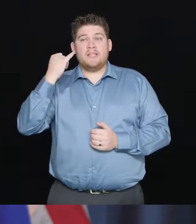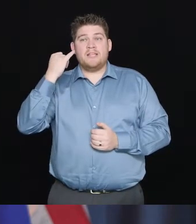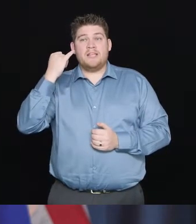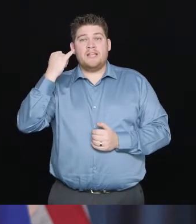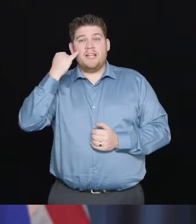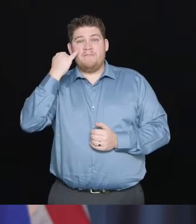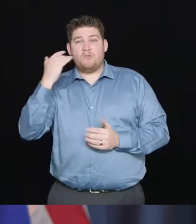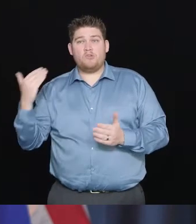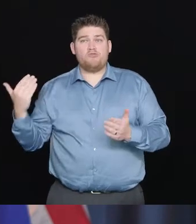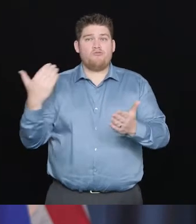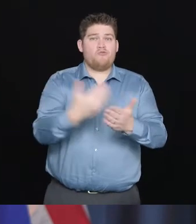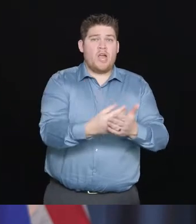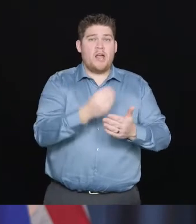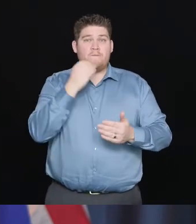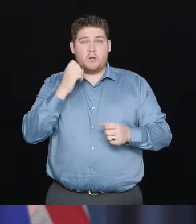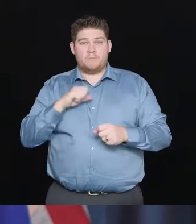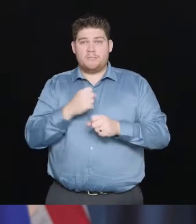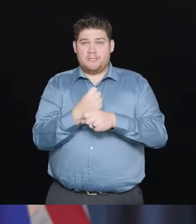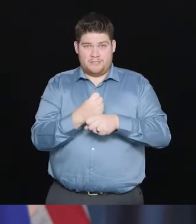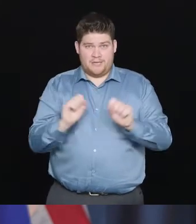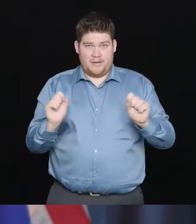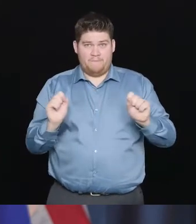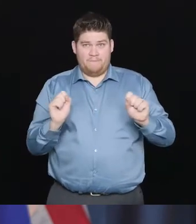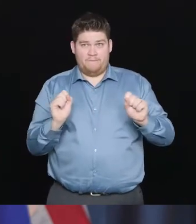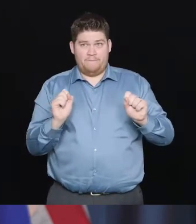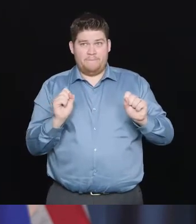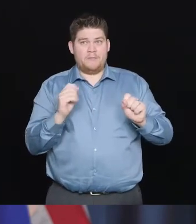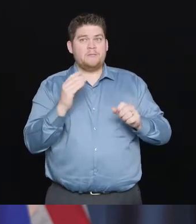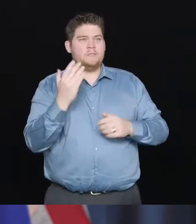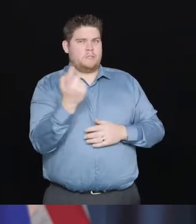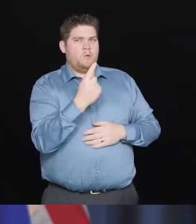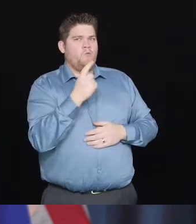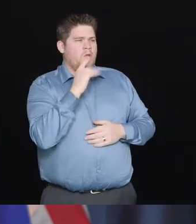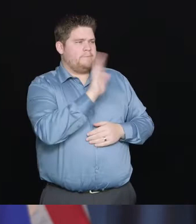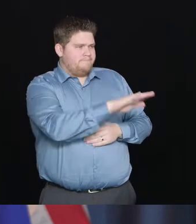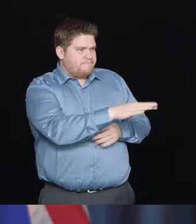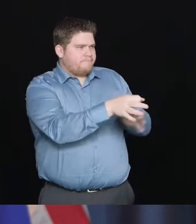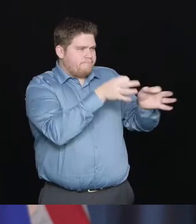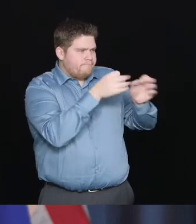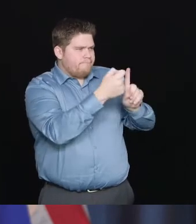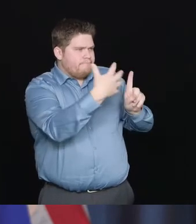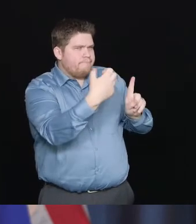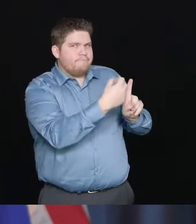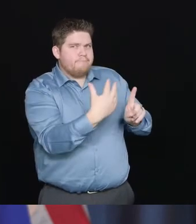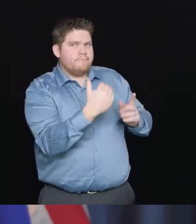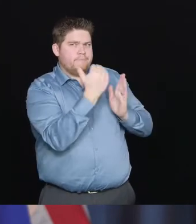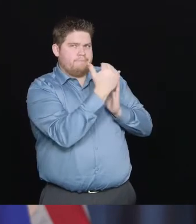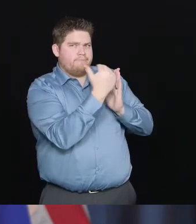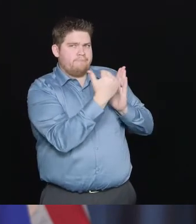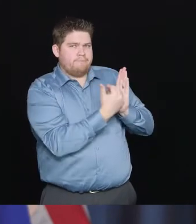are more restrictions coming in, but it is a challenging environment for sure.